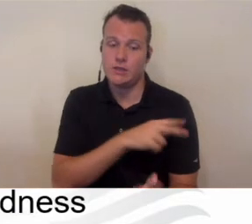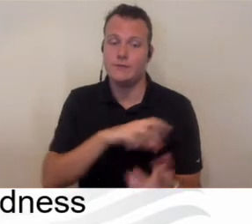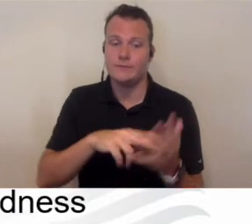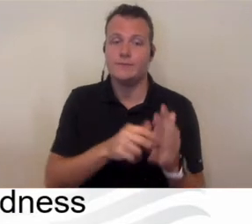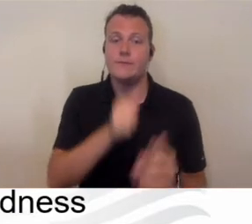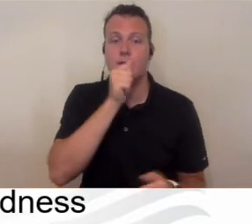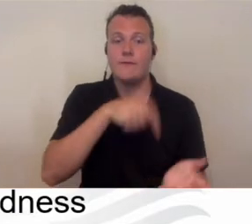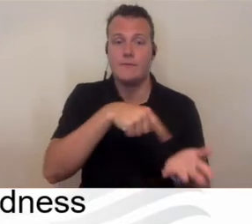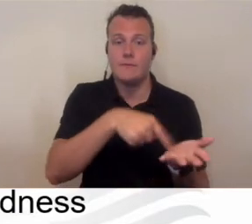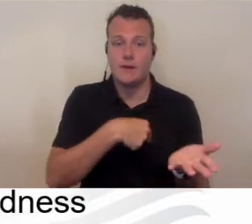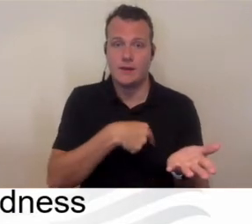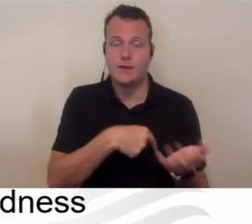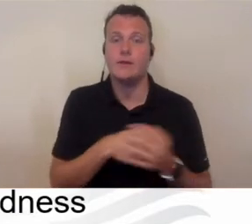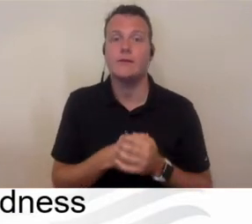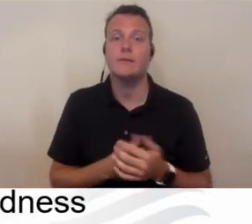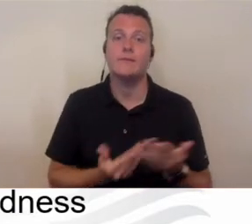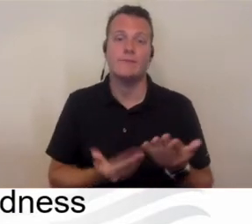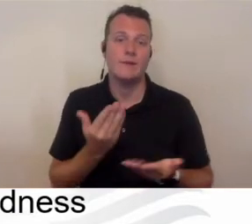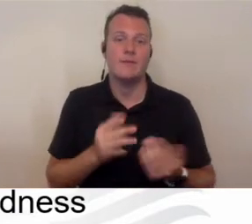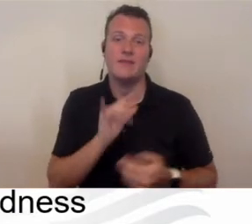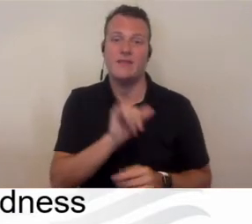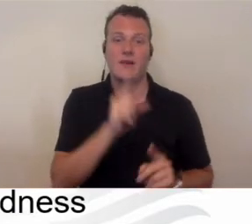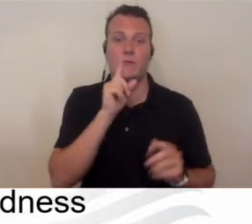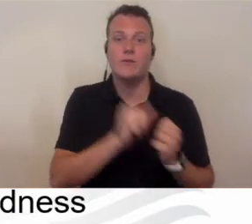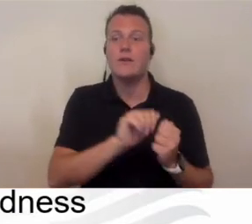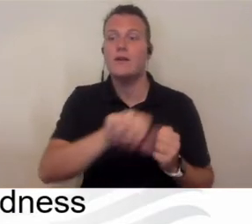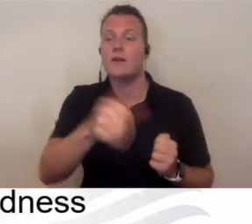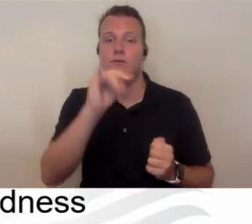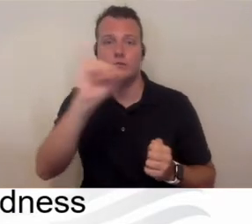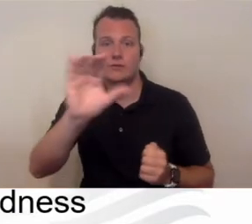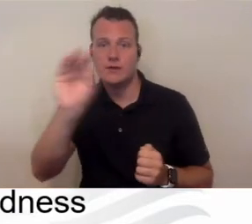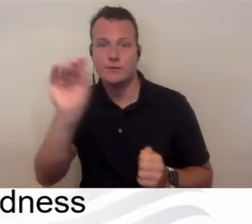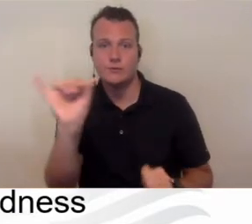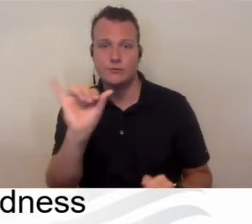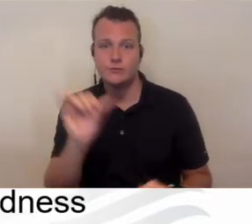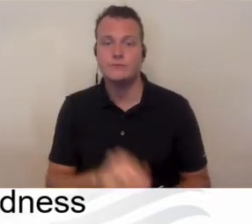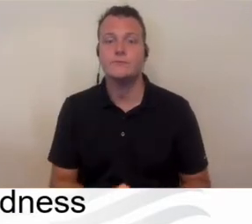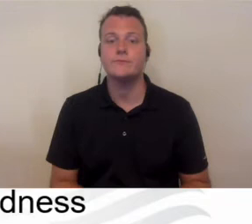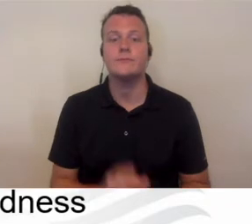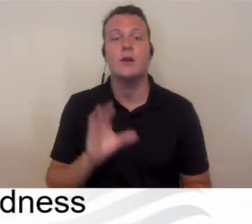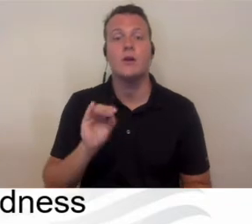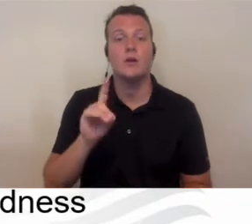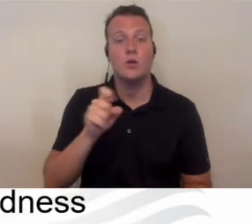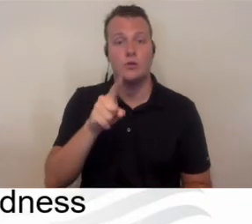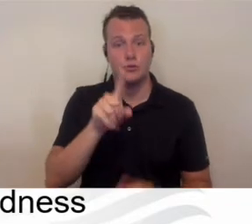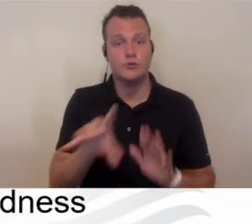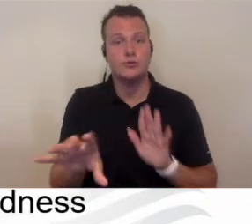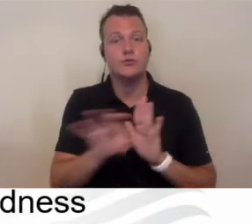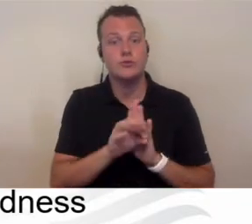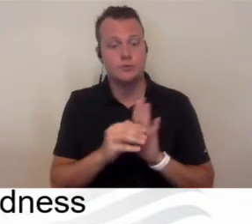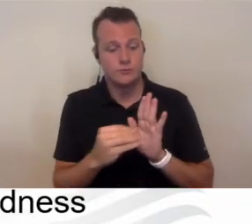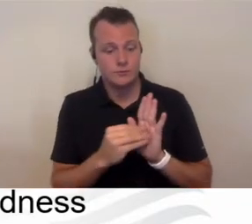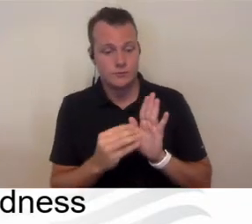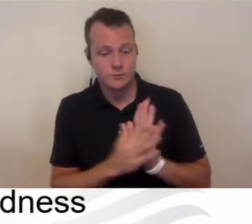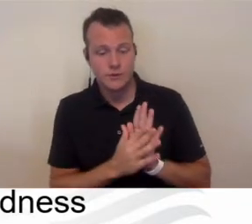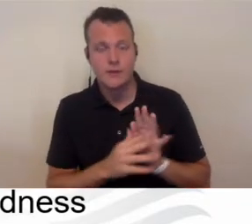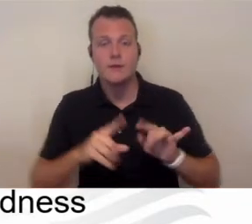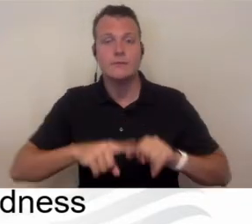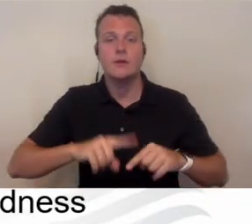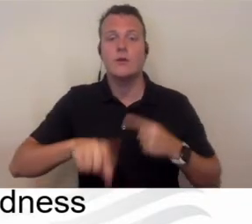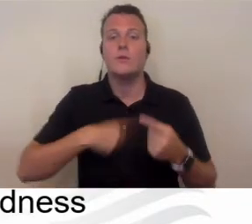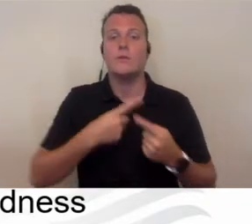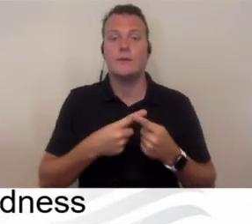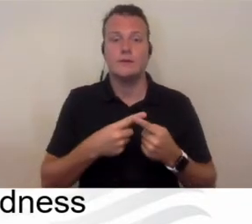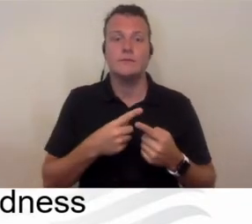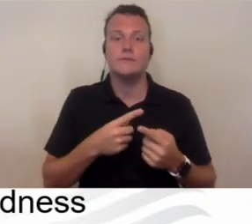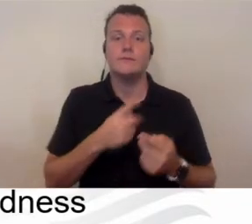it may be that way with other payers as well. And the code you choose is dependent on when the patient